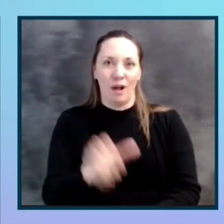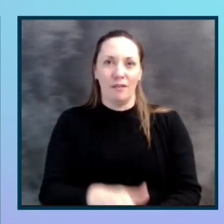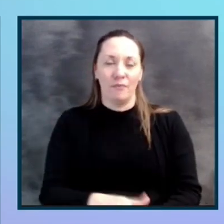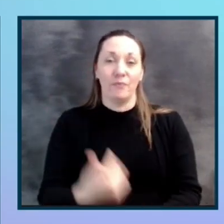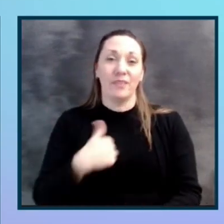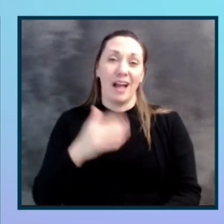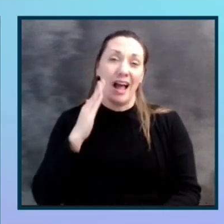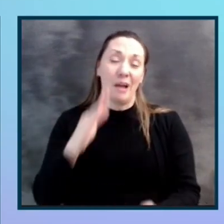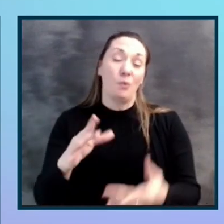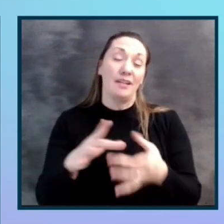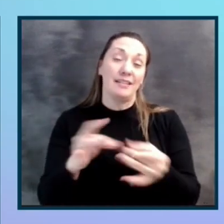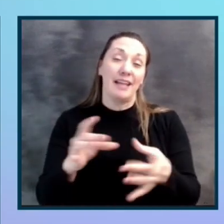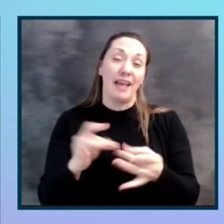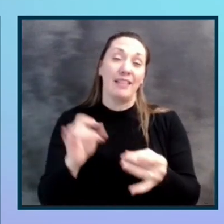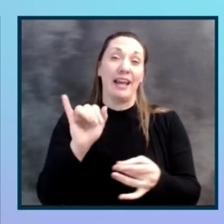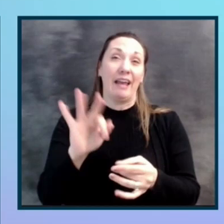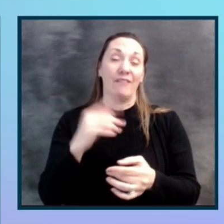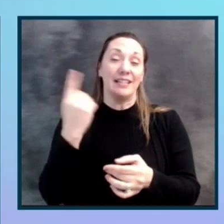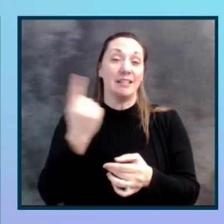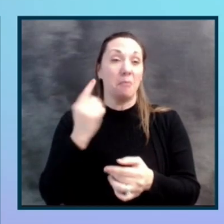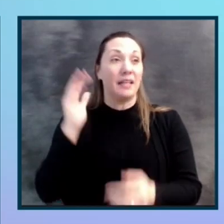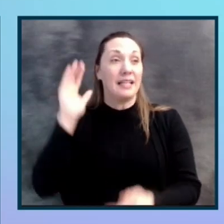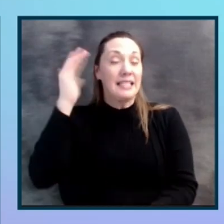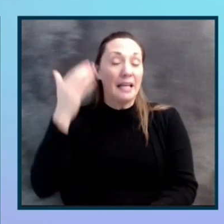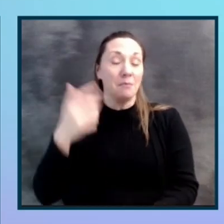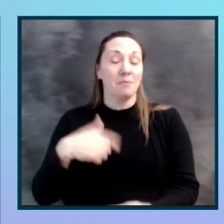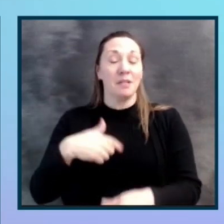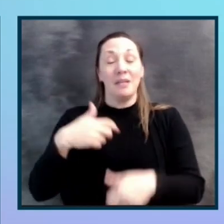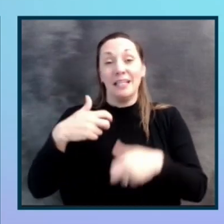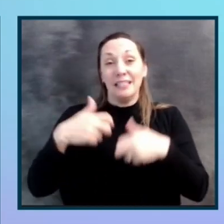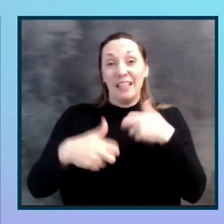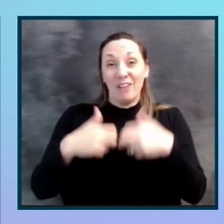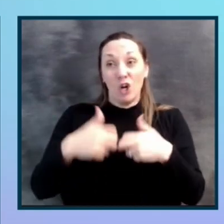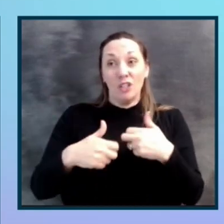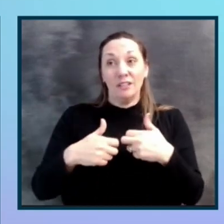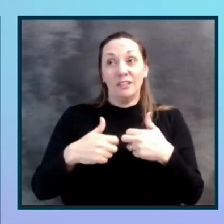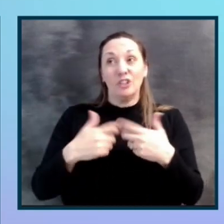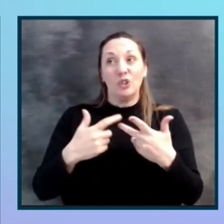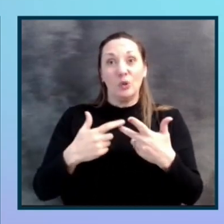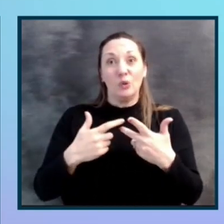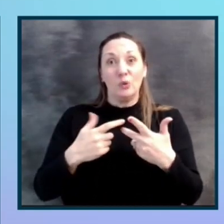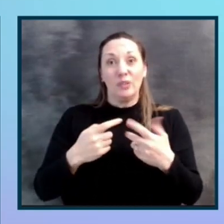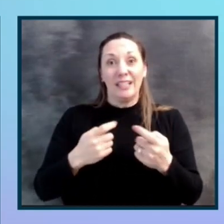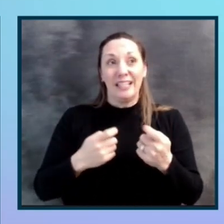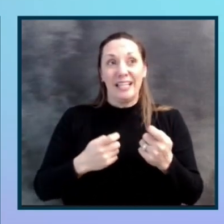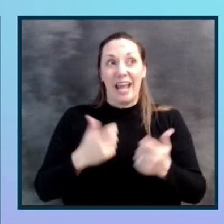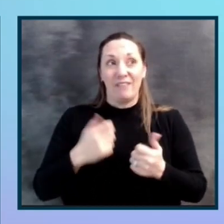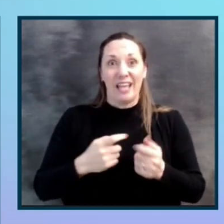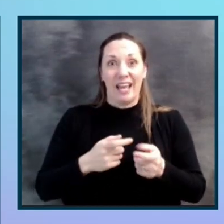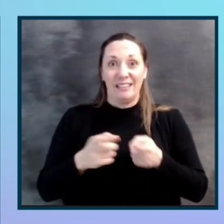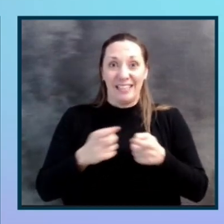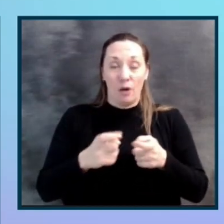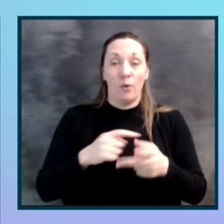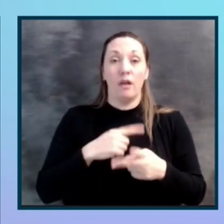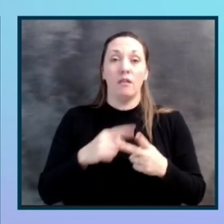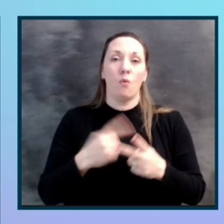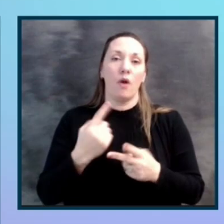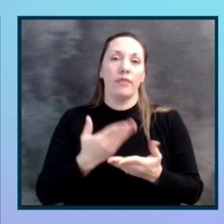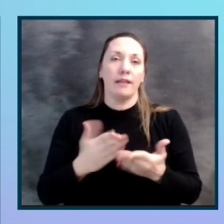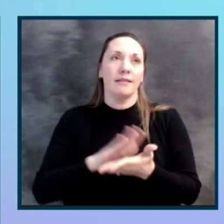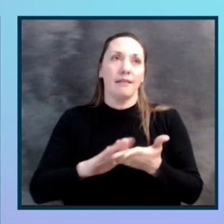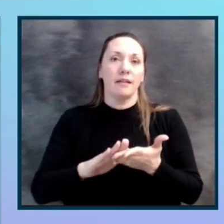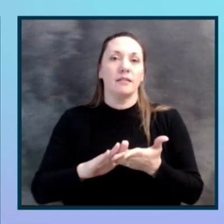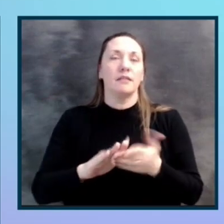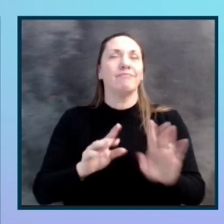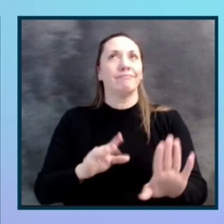will say that it's something that seems to be difficult to navigate. The one thing that is nice about this, it's like I'm in, like, a